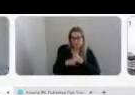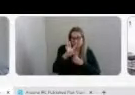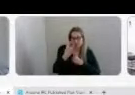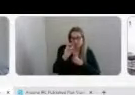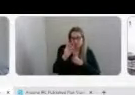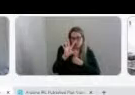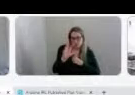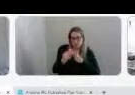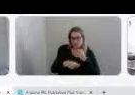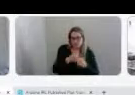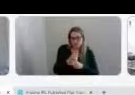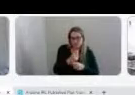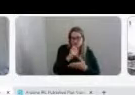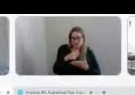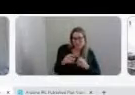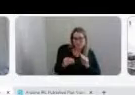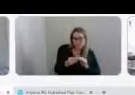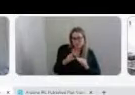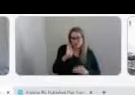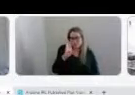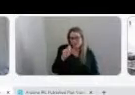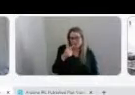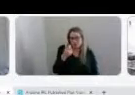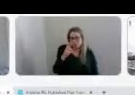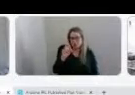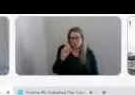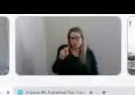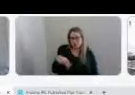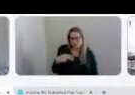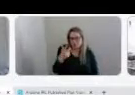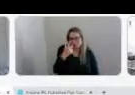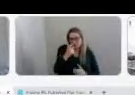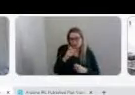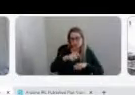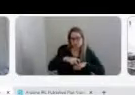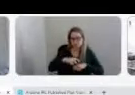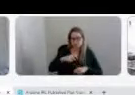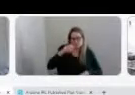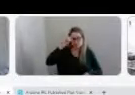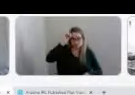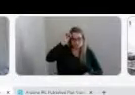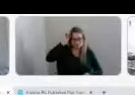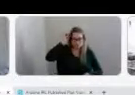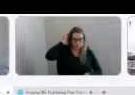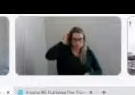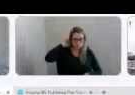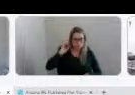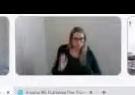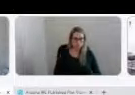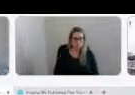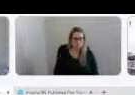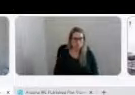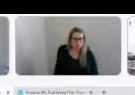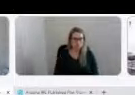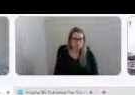written more of a biography but in the interest of time and then thank you big pardon